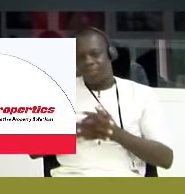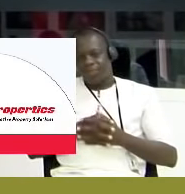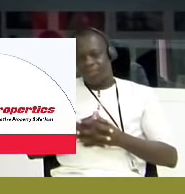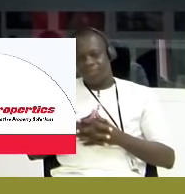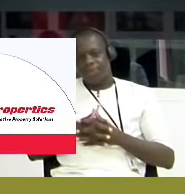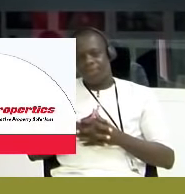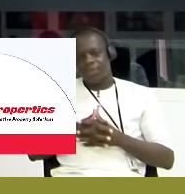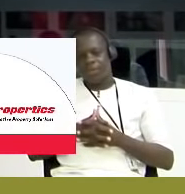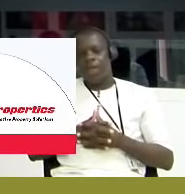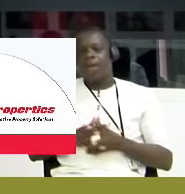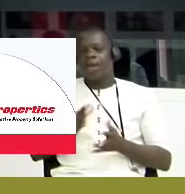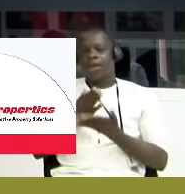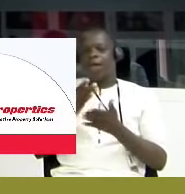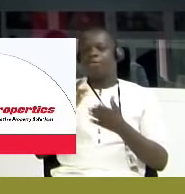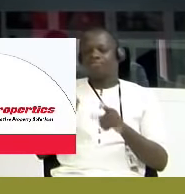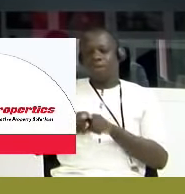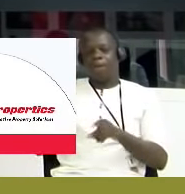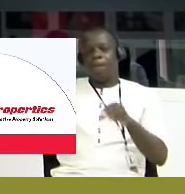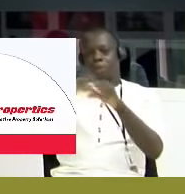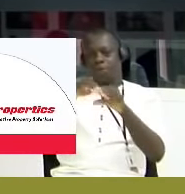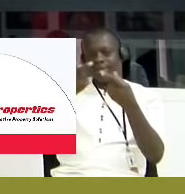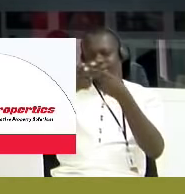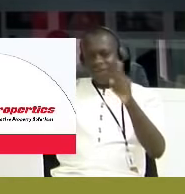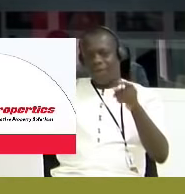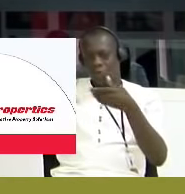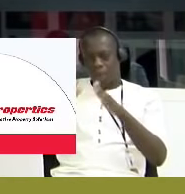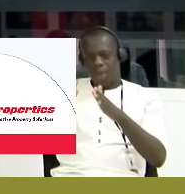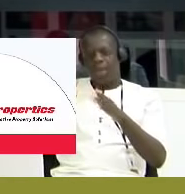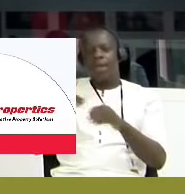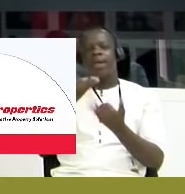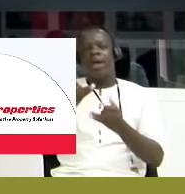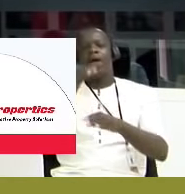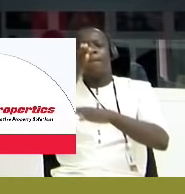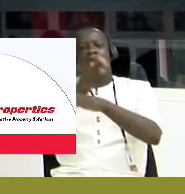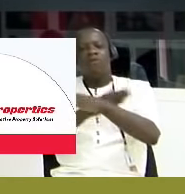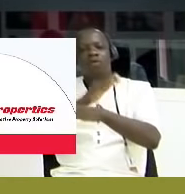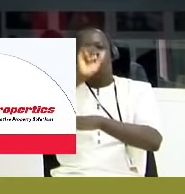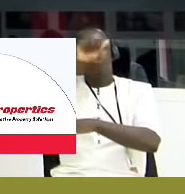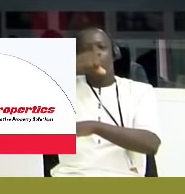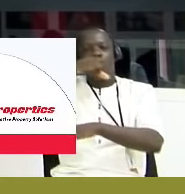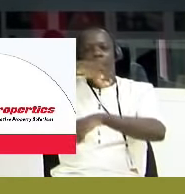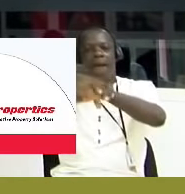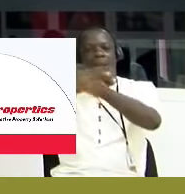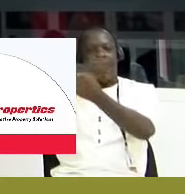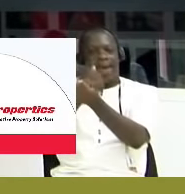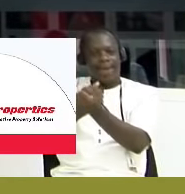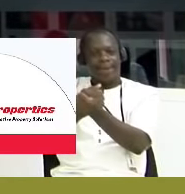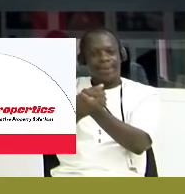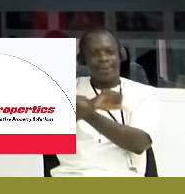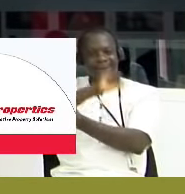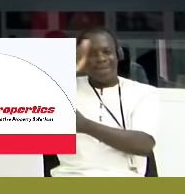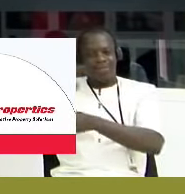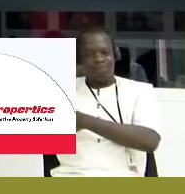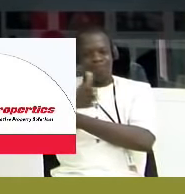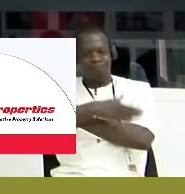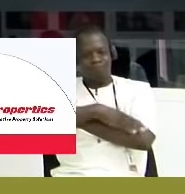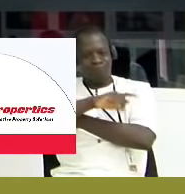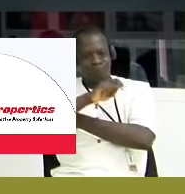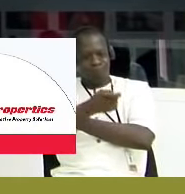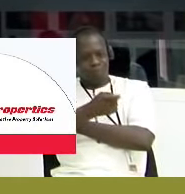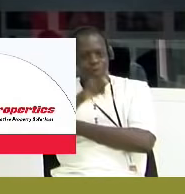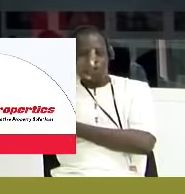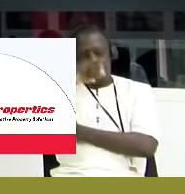well, let me put it differently. Prior to your arrest and detention, you were the commissioner of police. Yes. For operations.